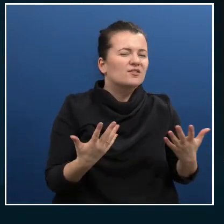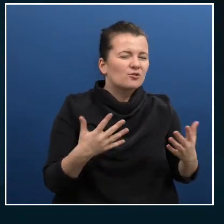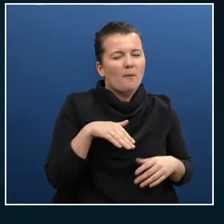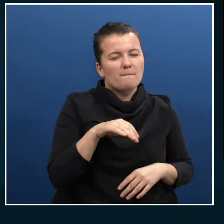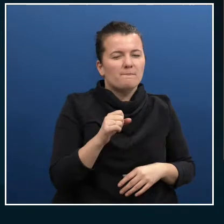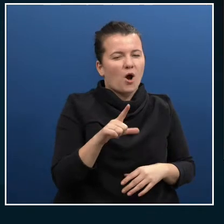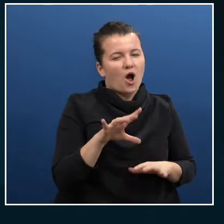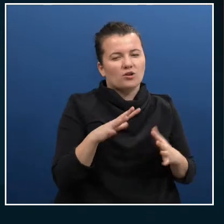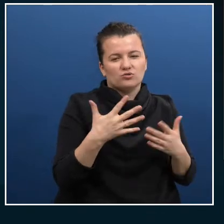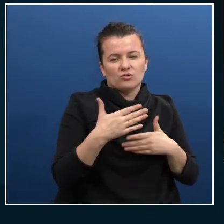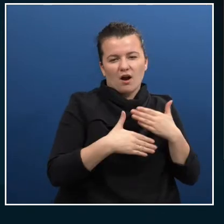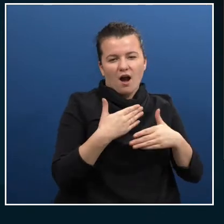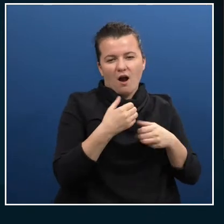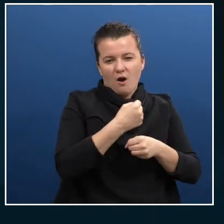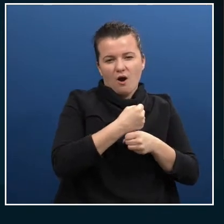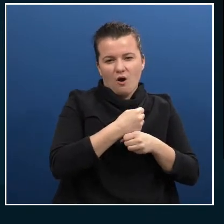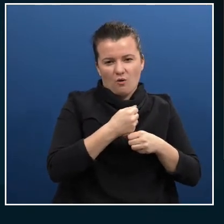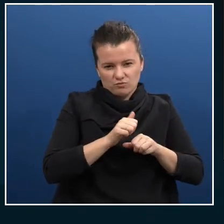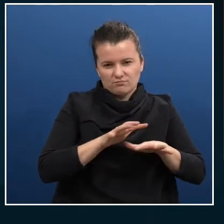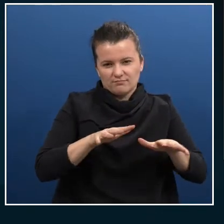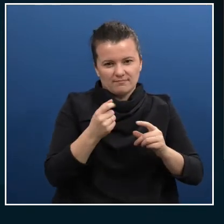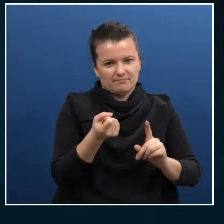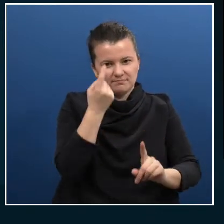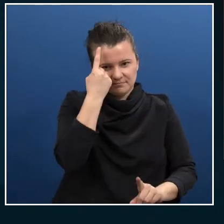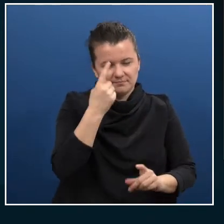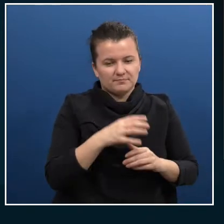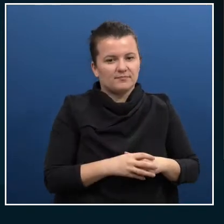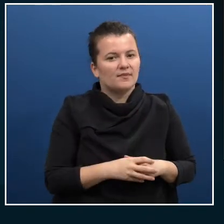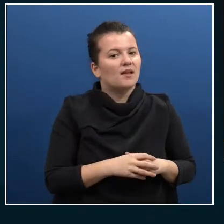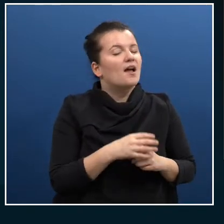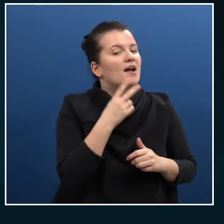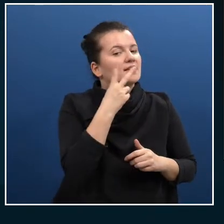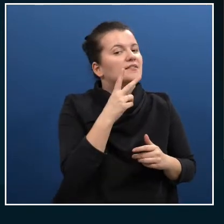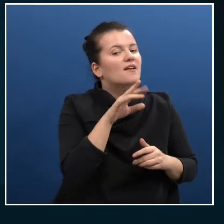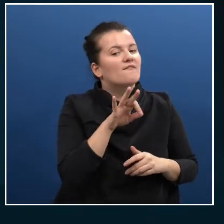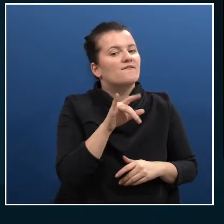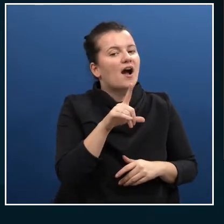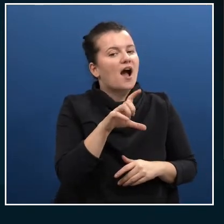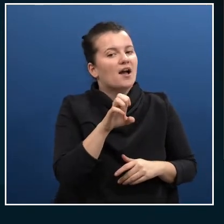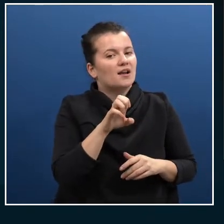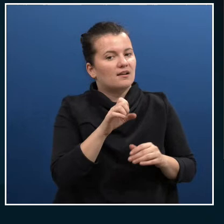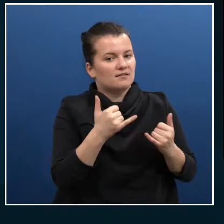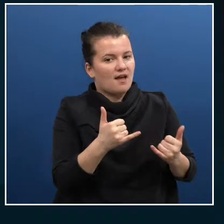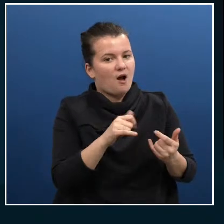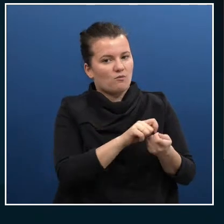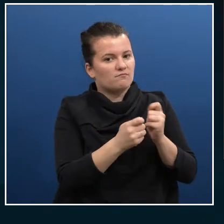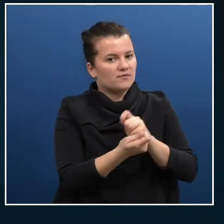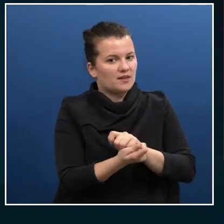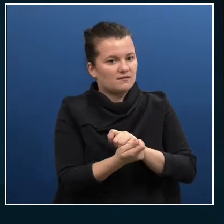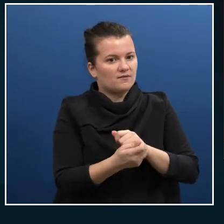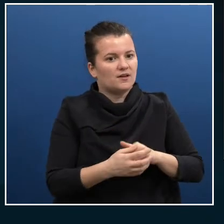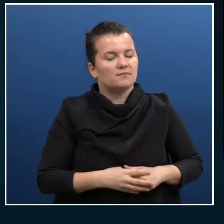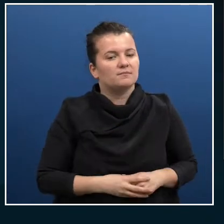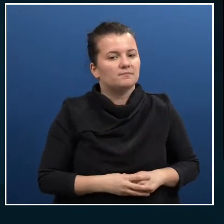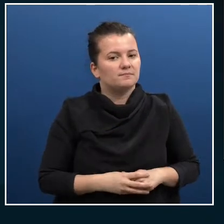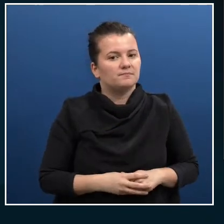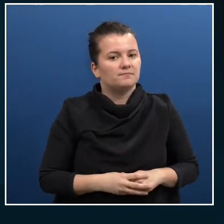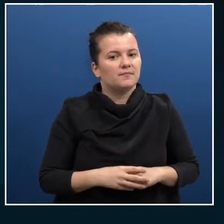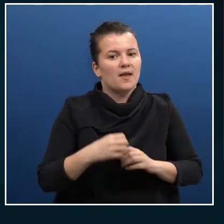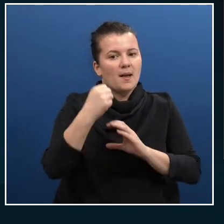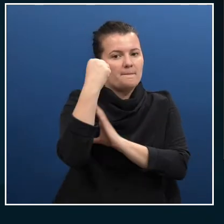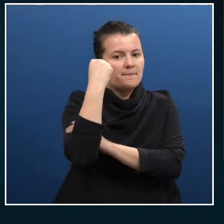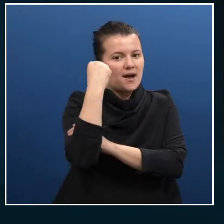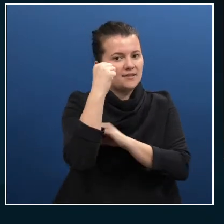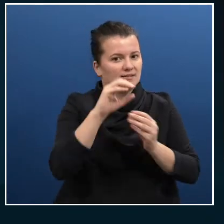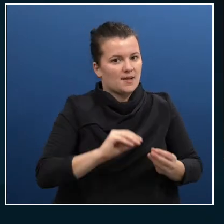work. So let's go ahead and transpile this file. So again, we are going to say bicep build, and it's